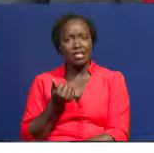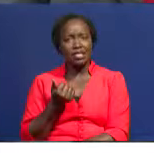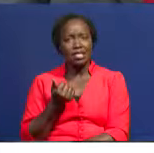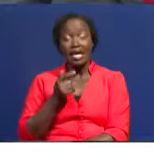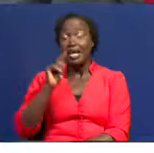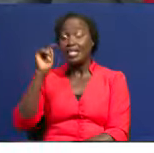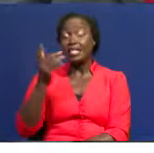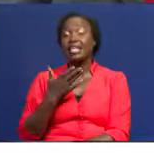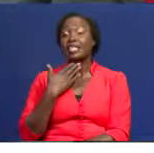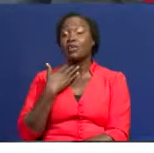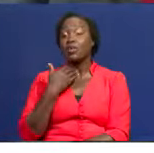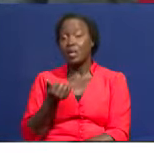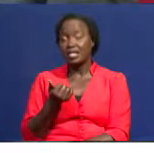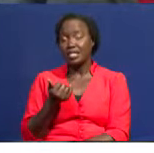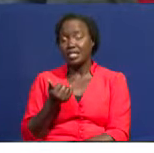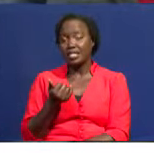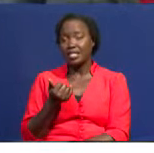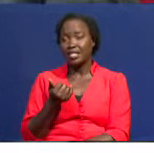The Kenya we want